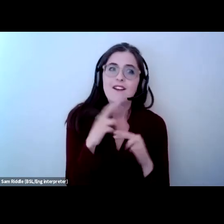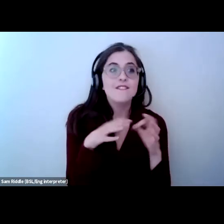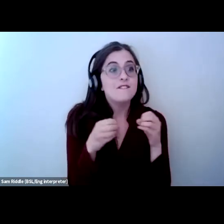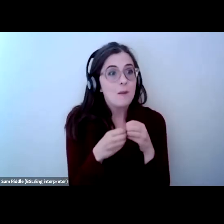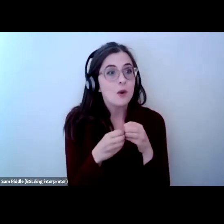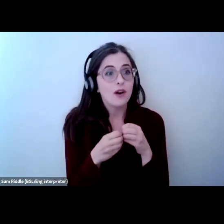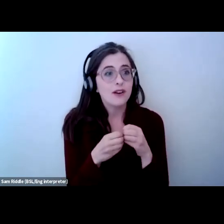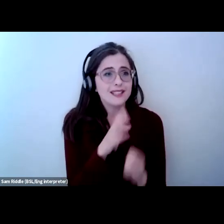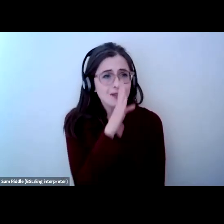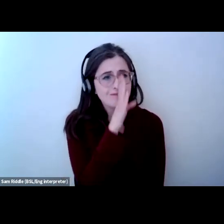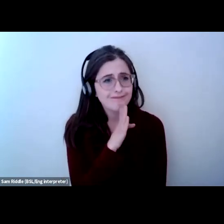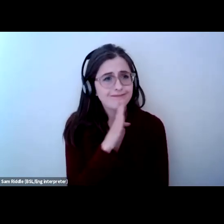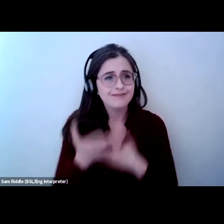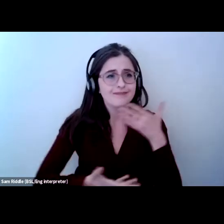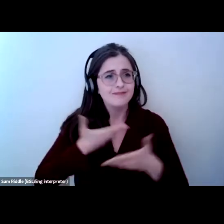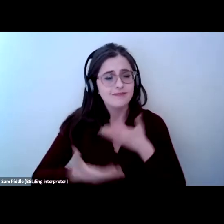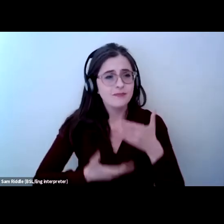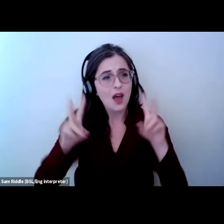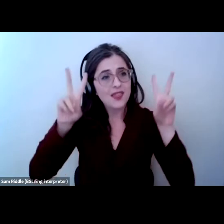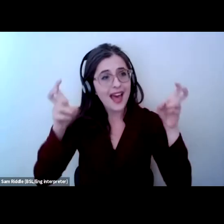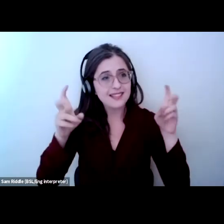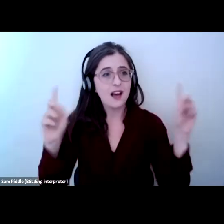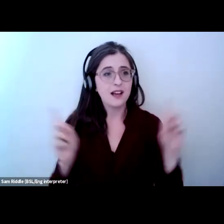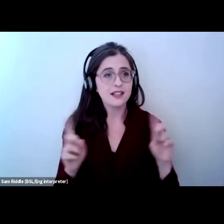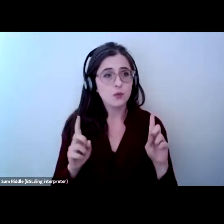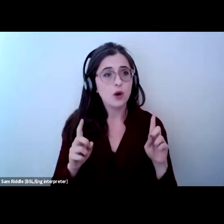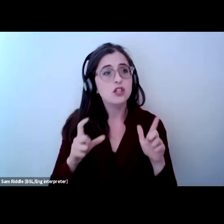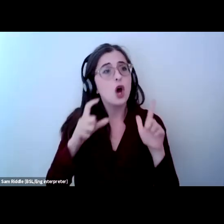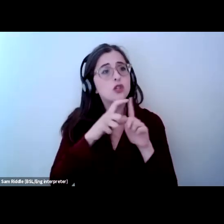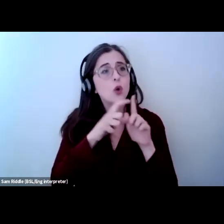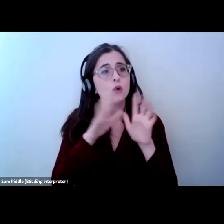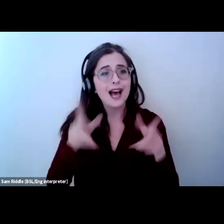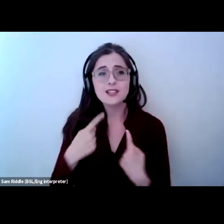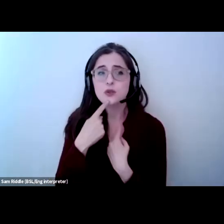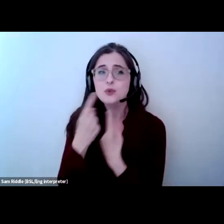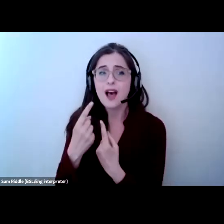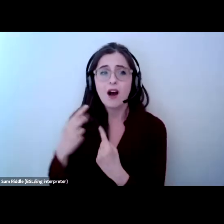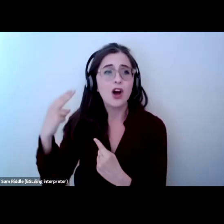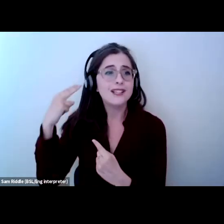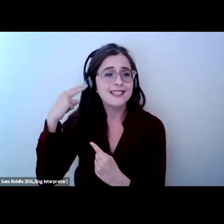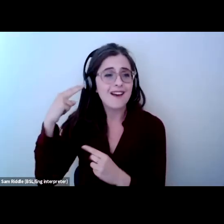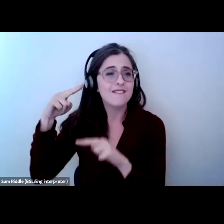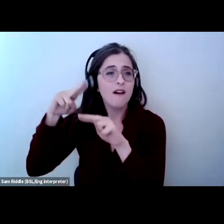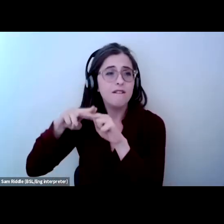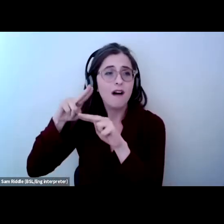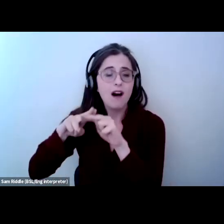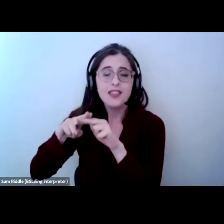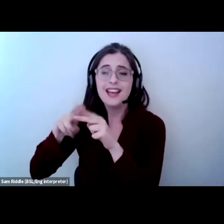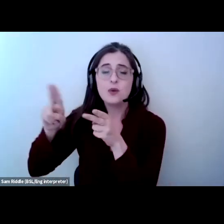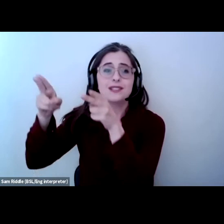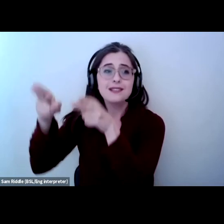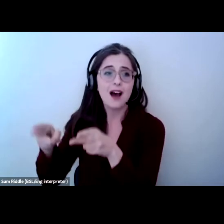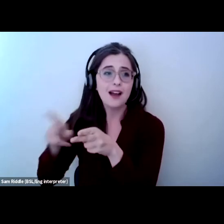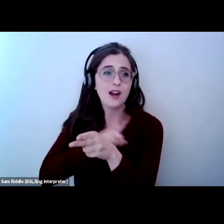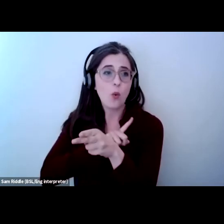an incredibly sad story. And the headline is, daughter had to tell her deaf father he was dying as hospital couldn't get a